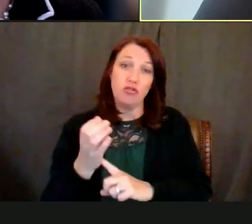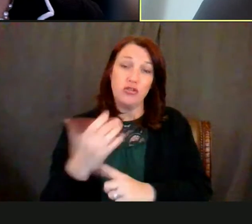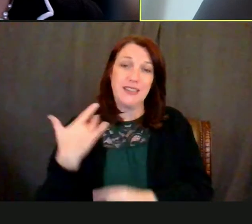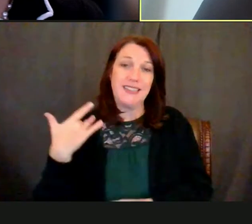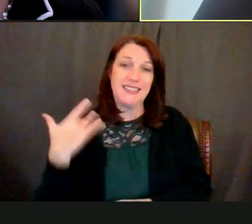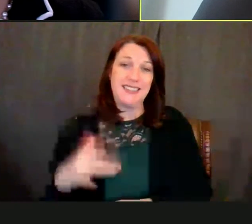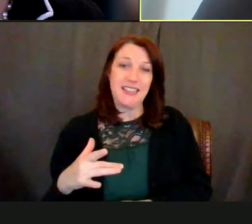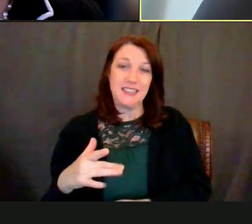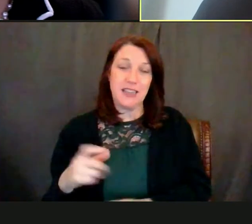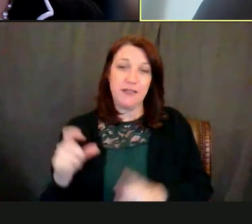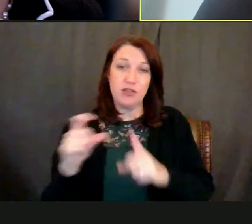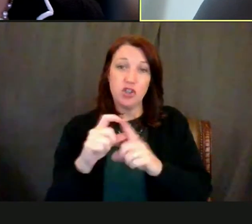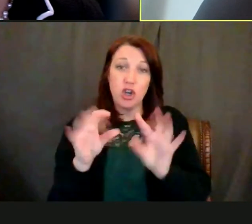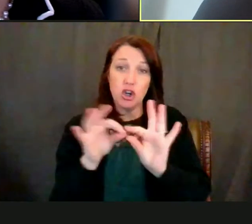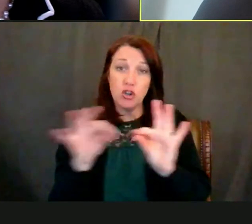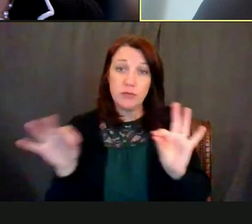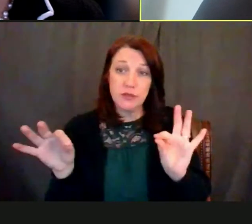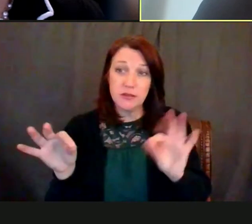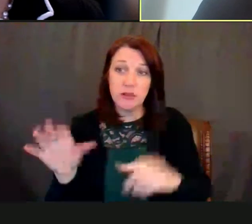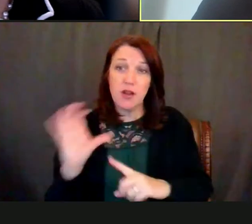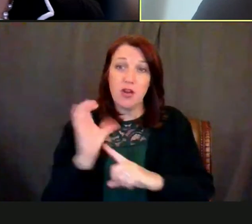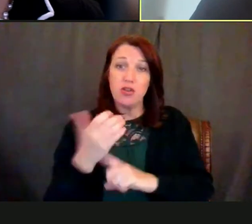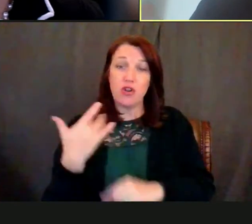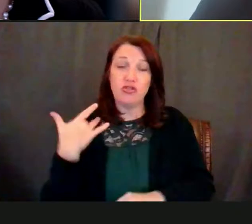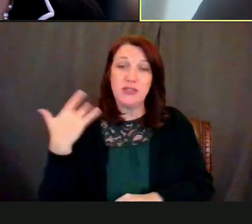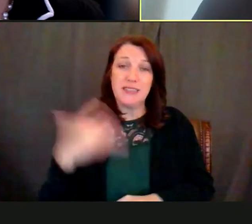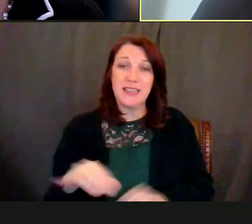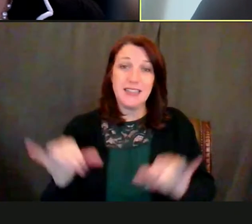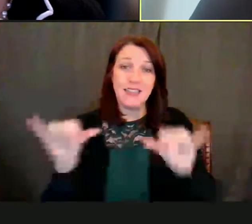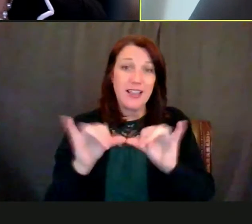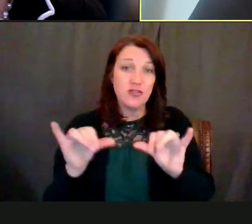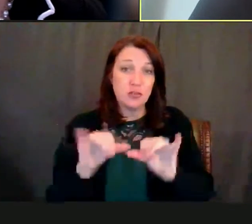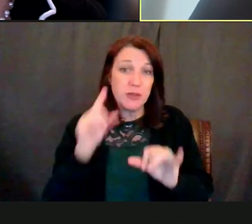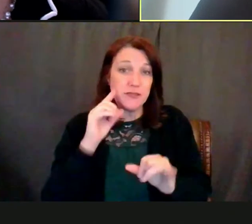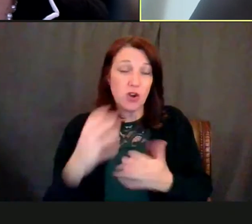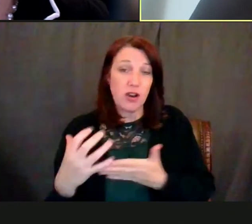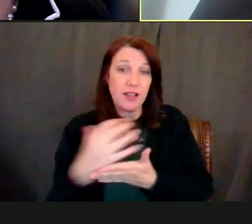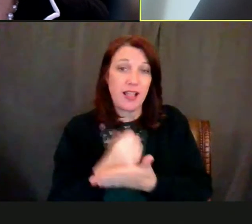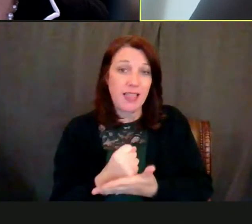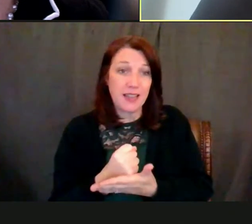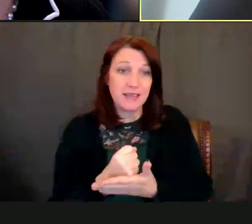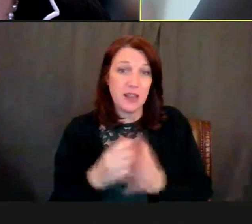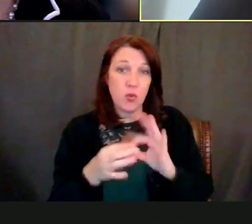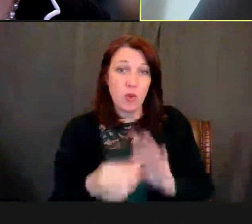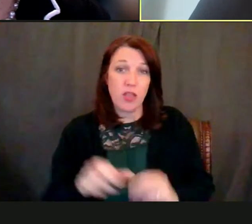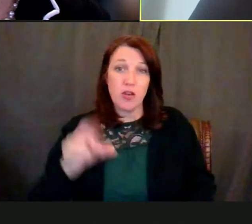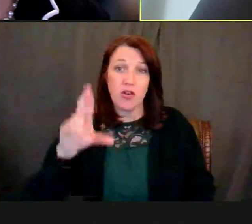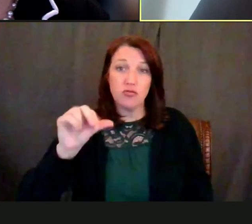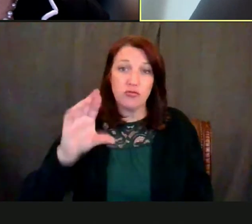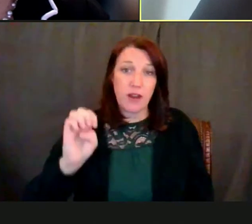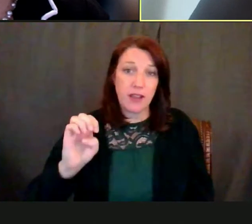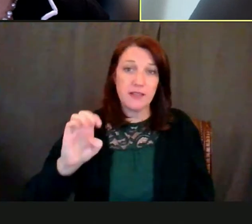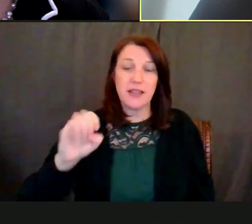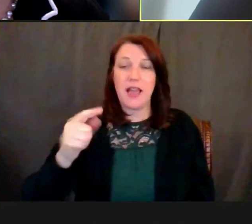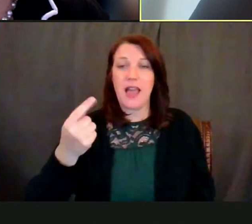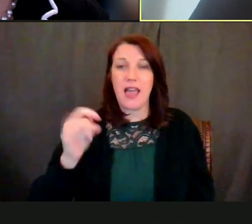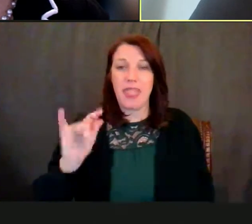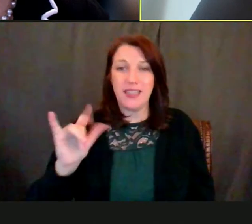sensitive terms, culturally sensitive instruments for collecting data on race and ethnicity. You don't have to use the